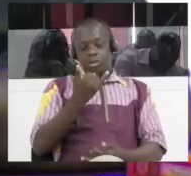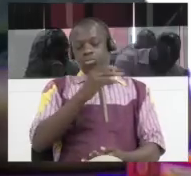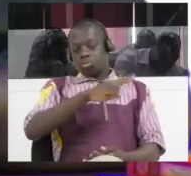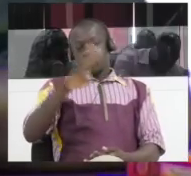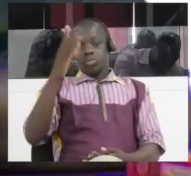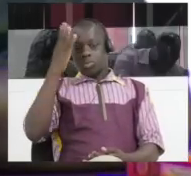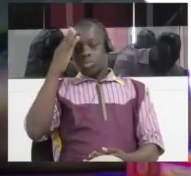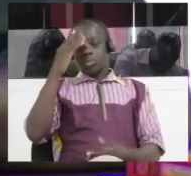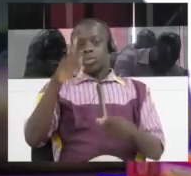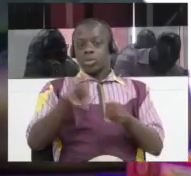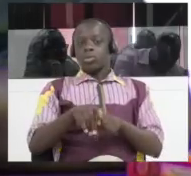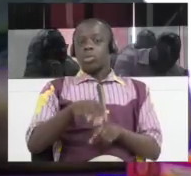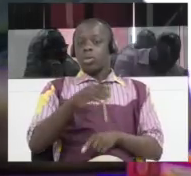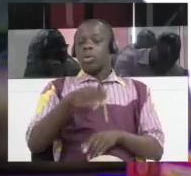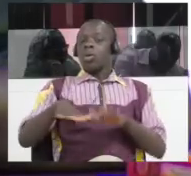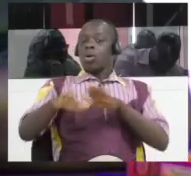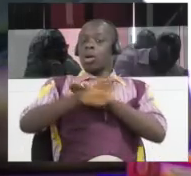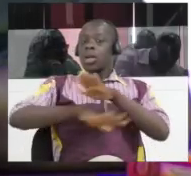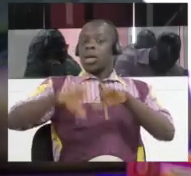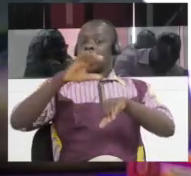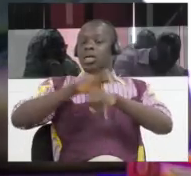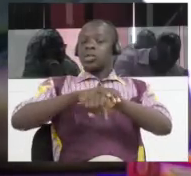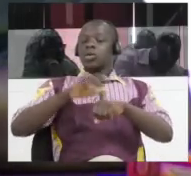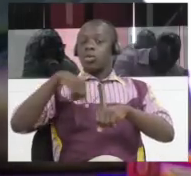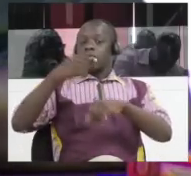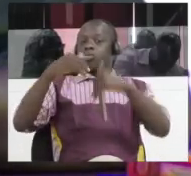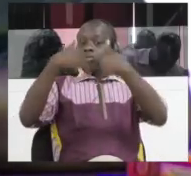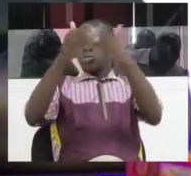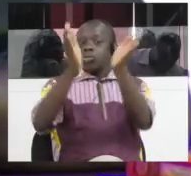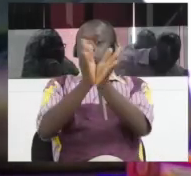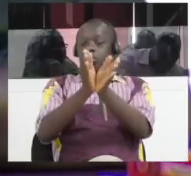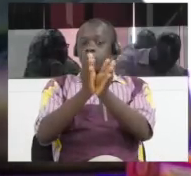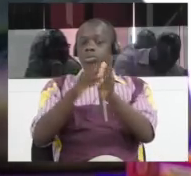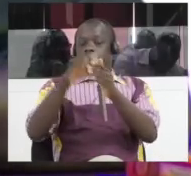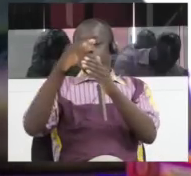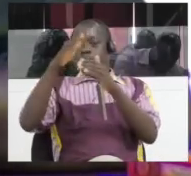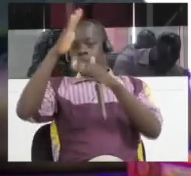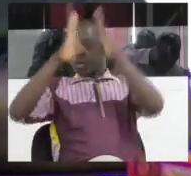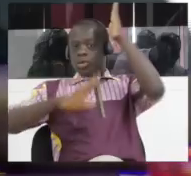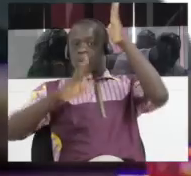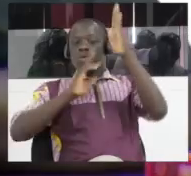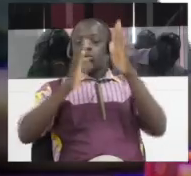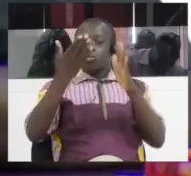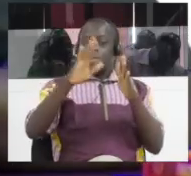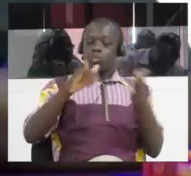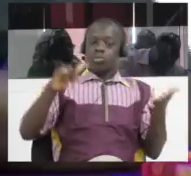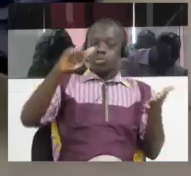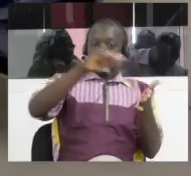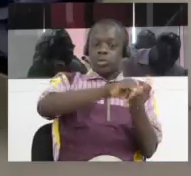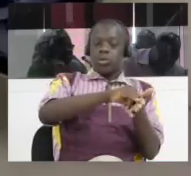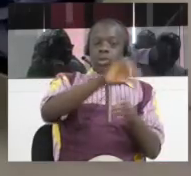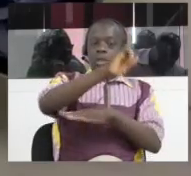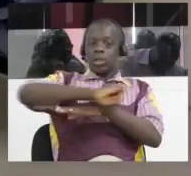Well, I don't know. All I know is that they were under the hands of a group of soldiers who came from Yundum. The